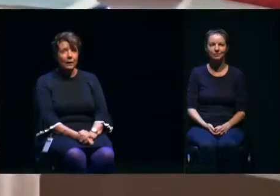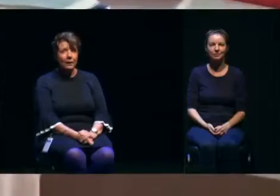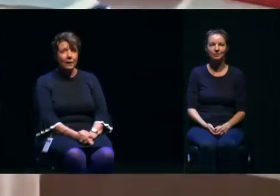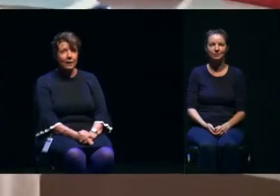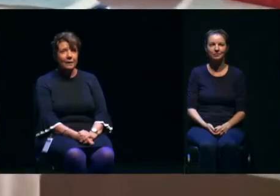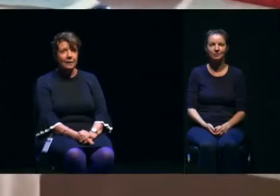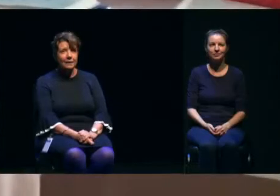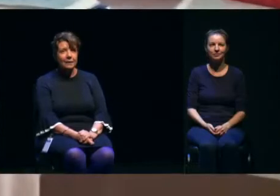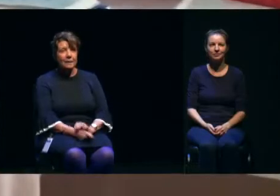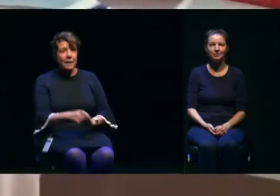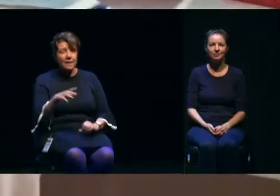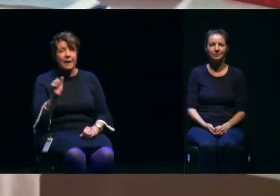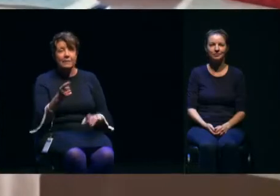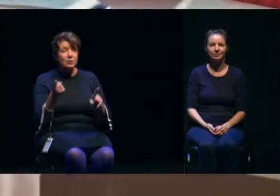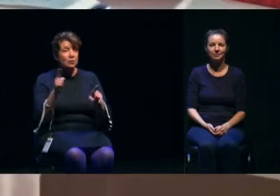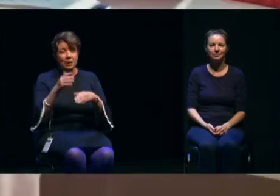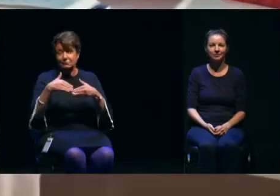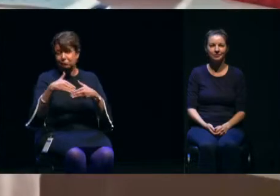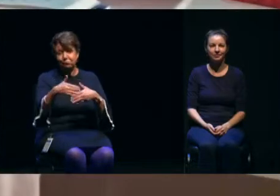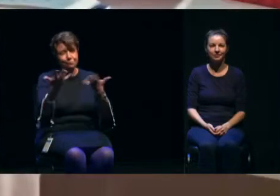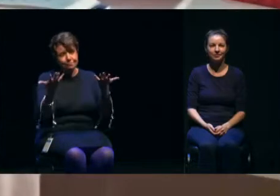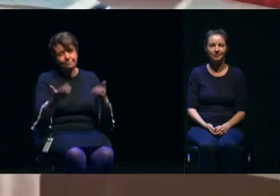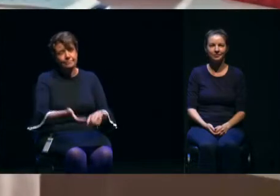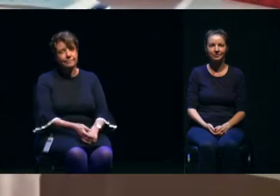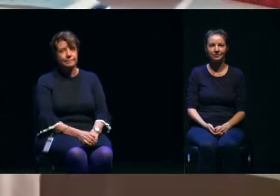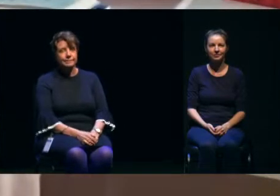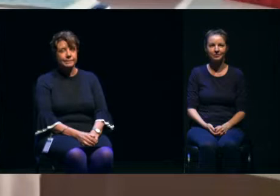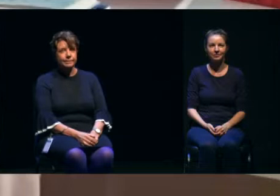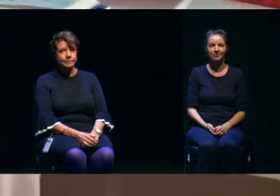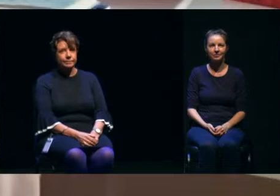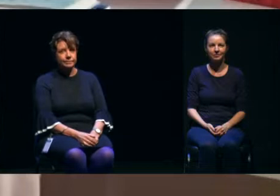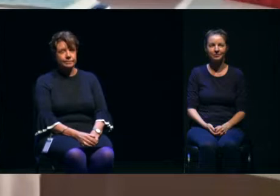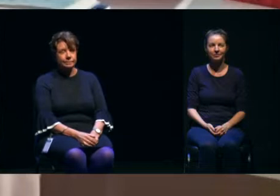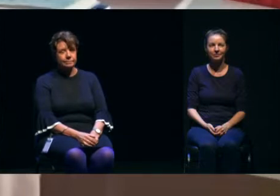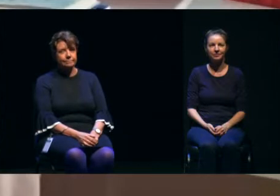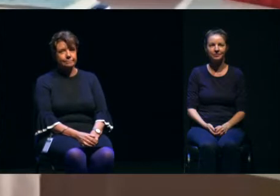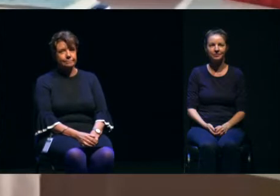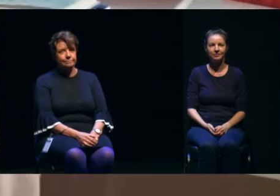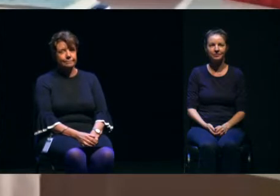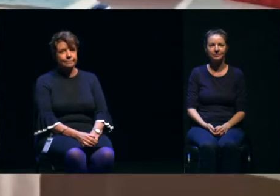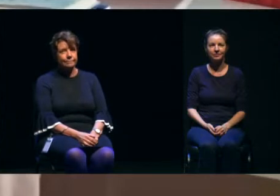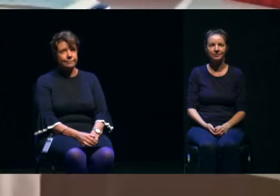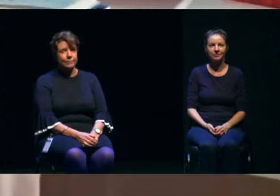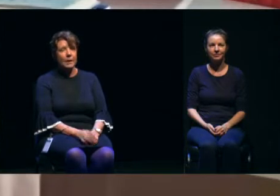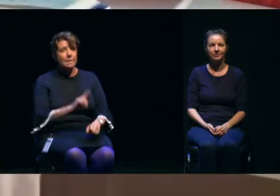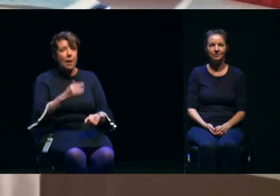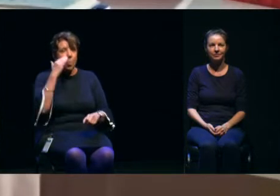I mean, they have to change sooner or later. But you know, women, we